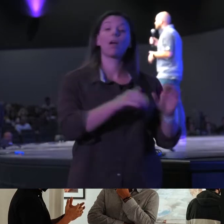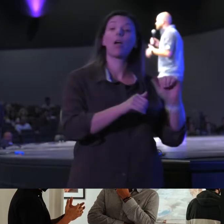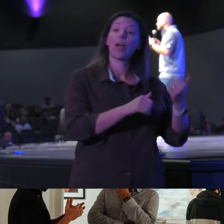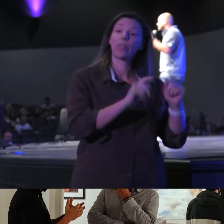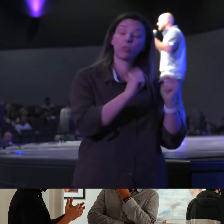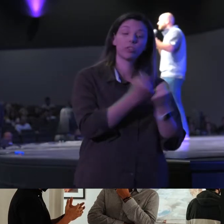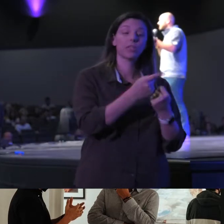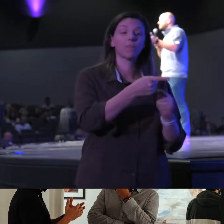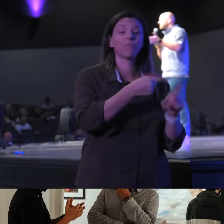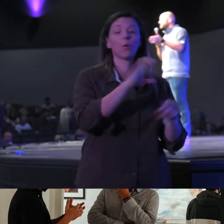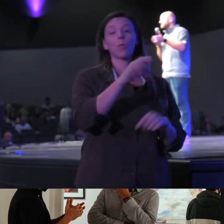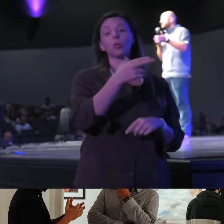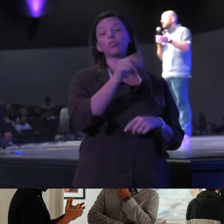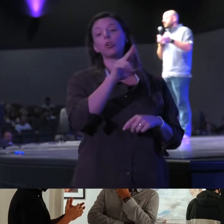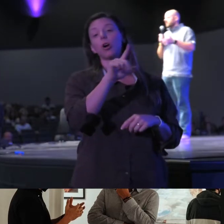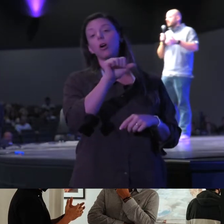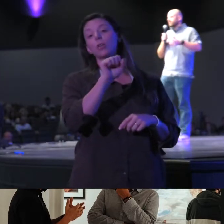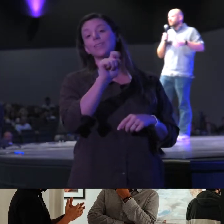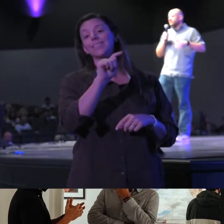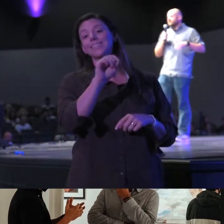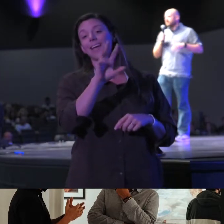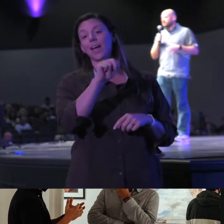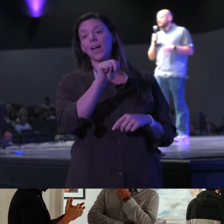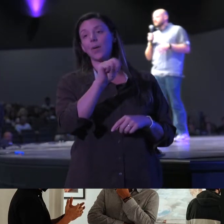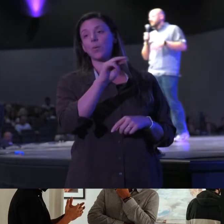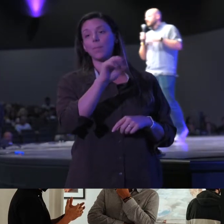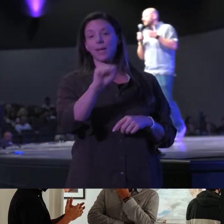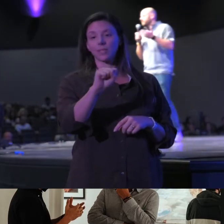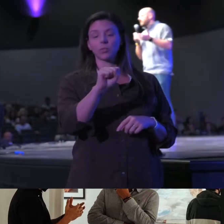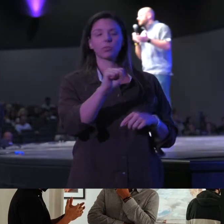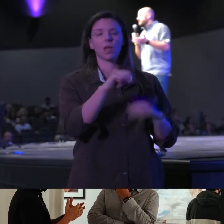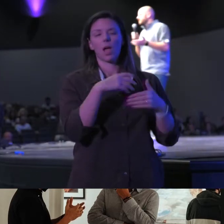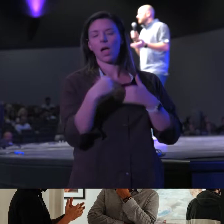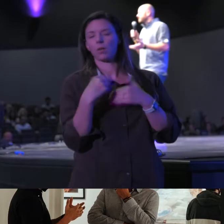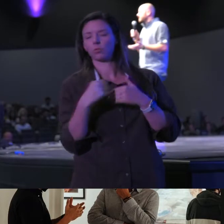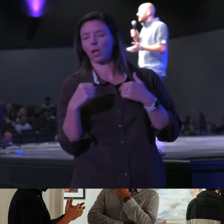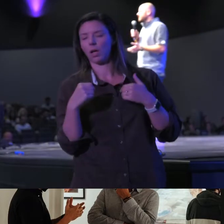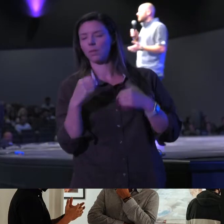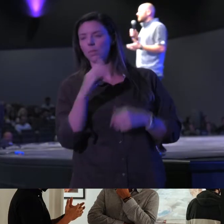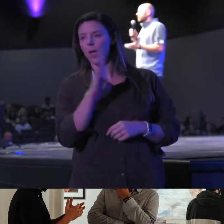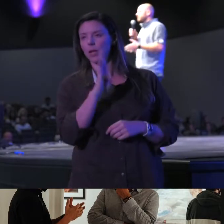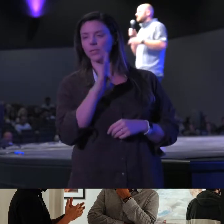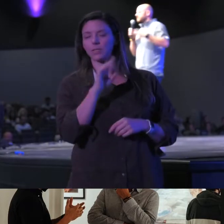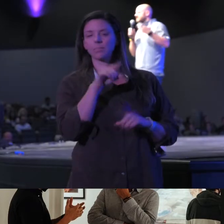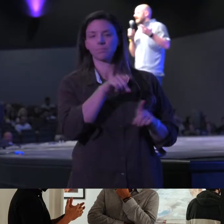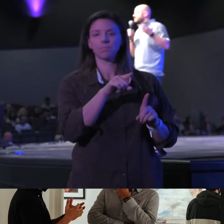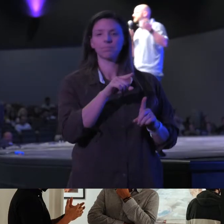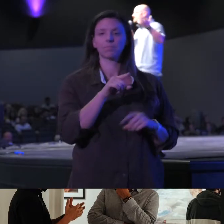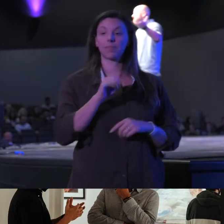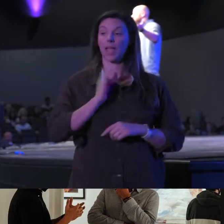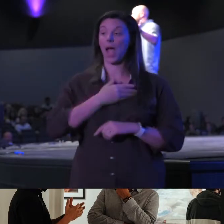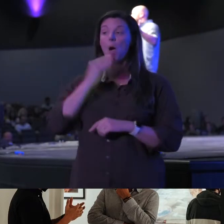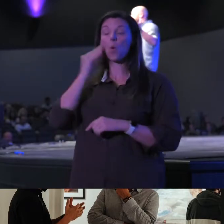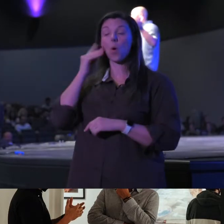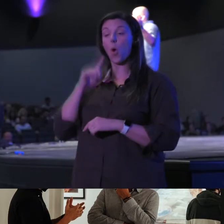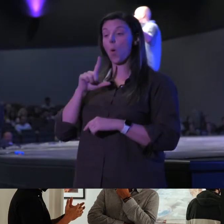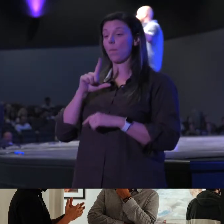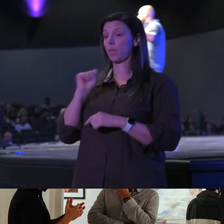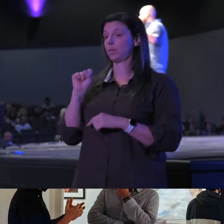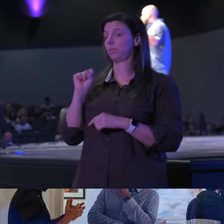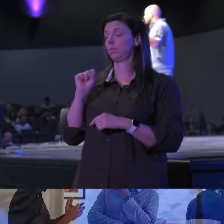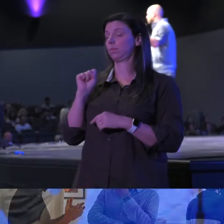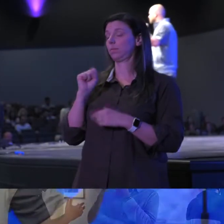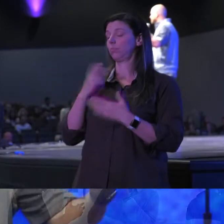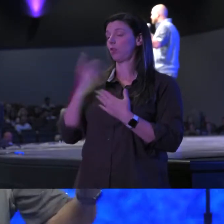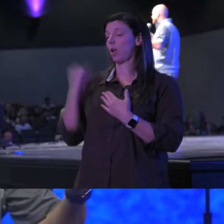Charlestown, Massachusetts, right outside of Boston. We took a photography project that we've done here with the homeless, and we adapted it into bringing